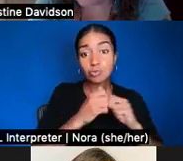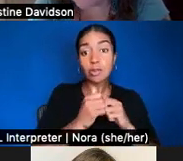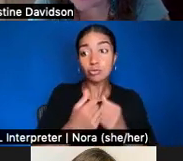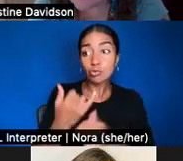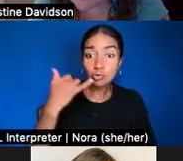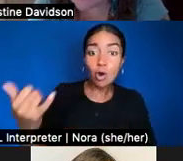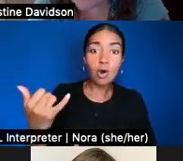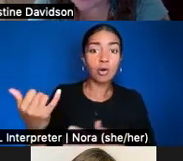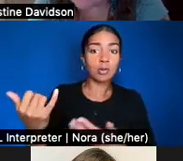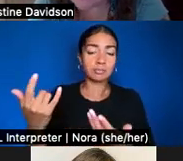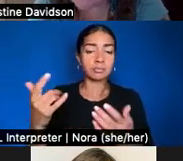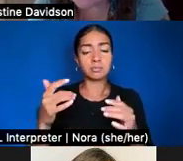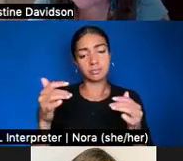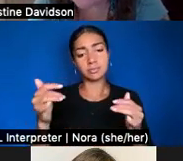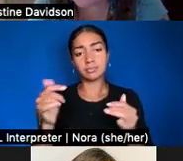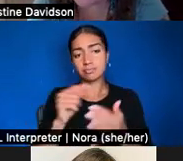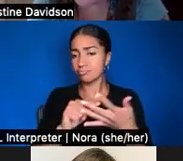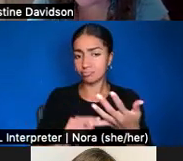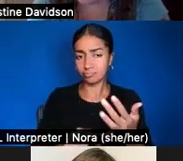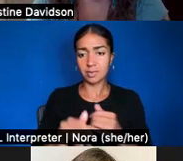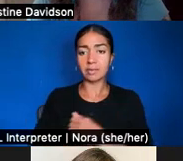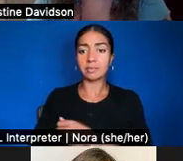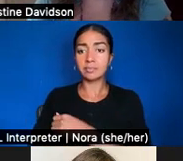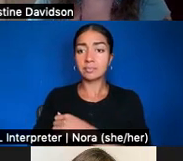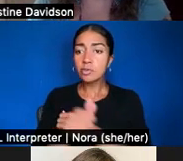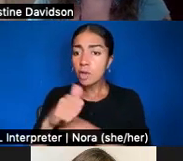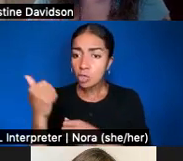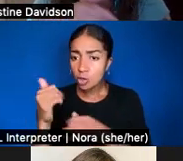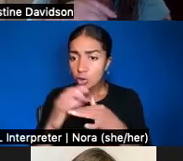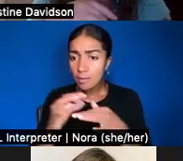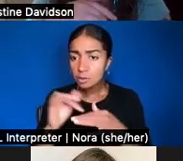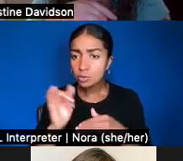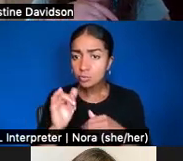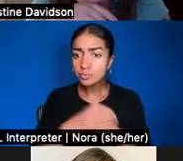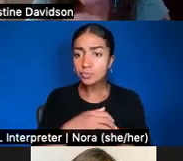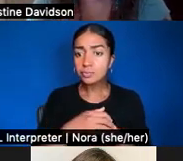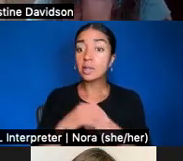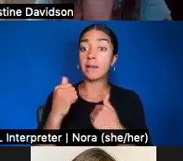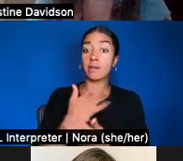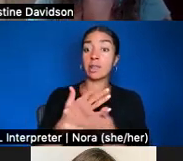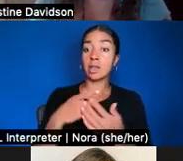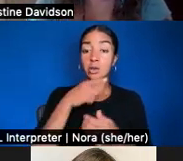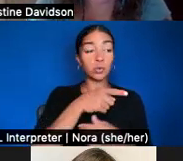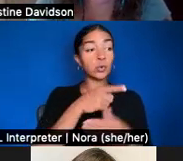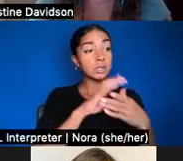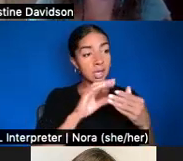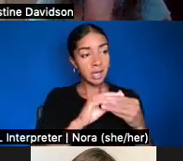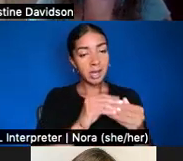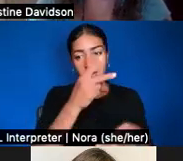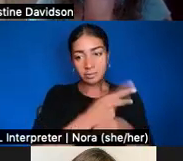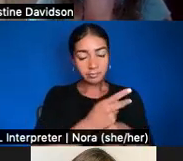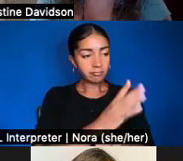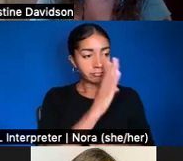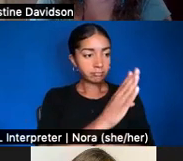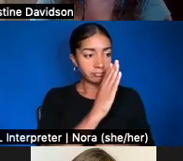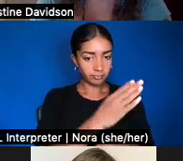Okay, and then there's some other comments. Everything you say stays between us, and this is